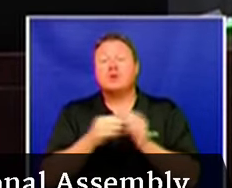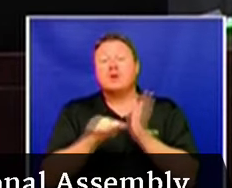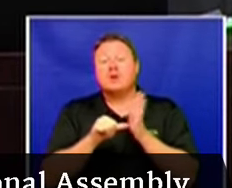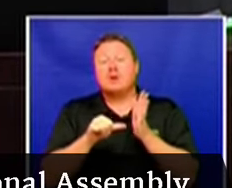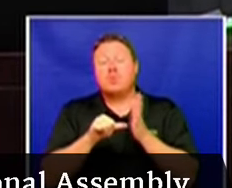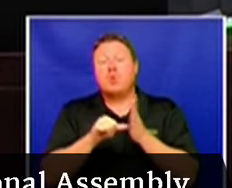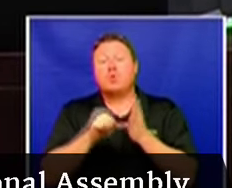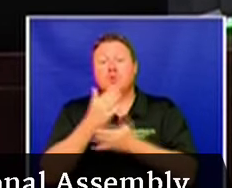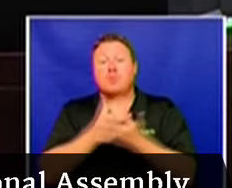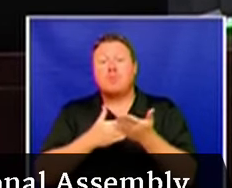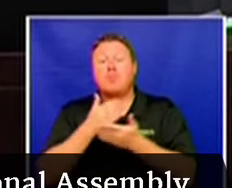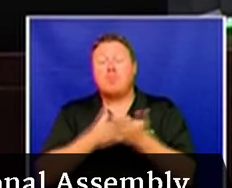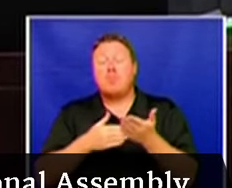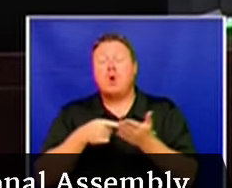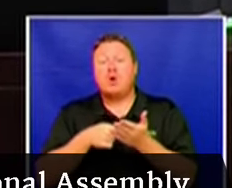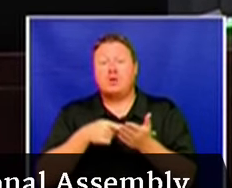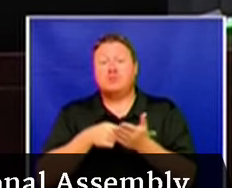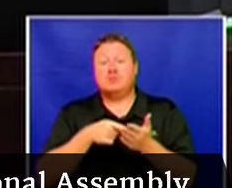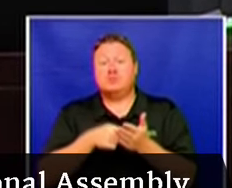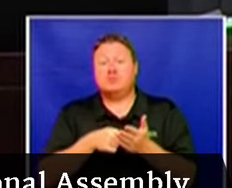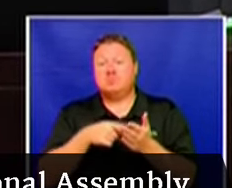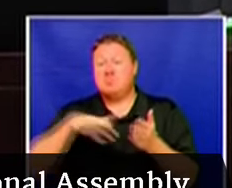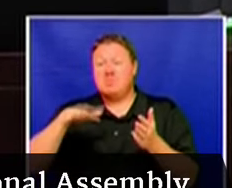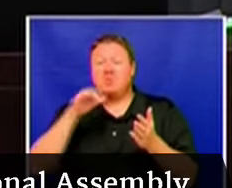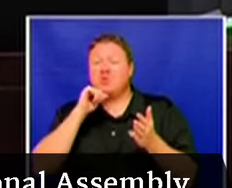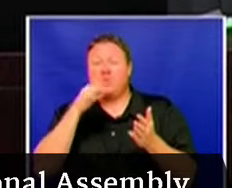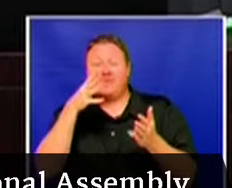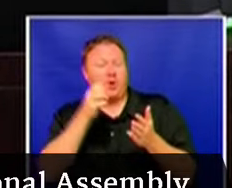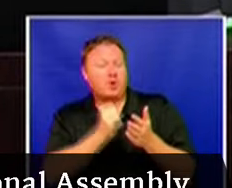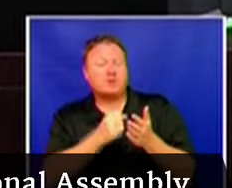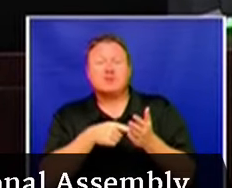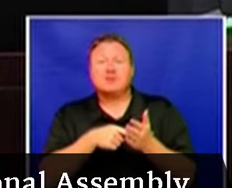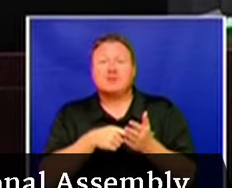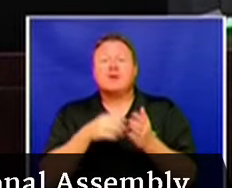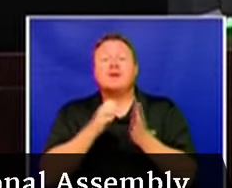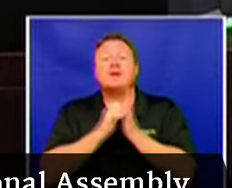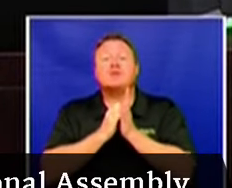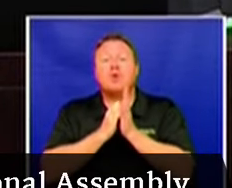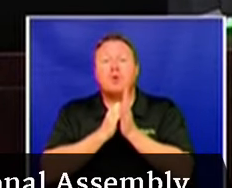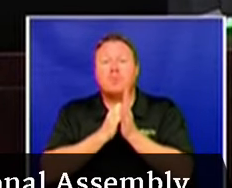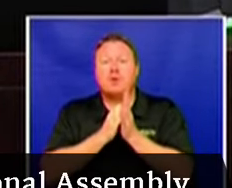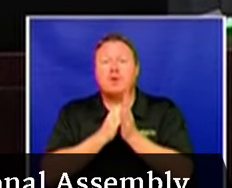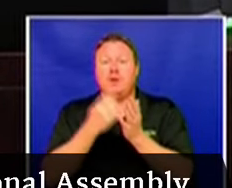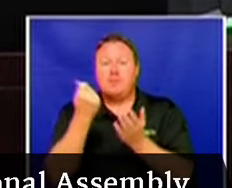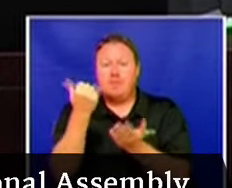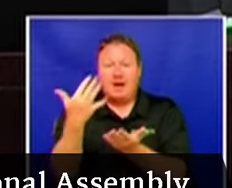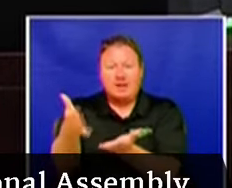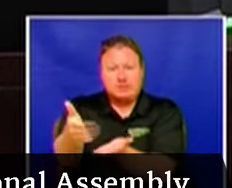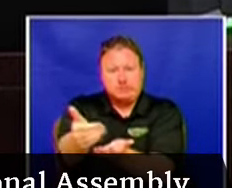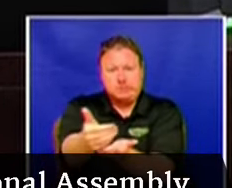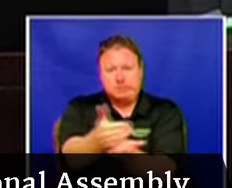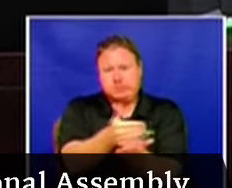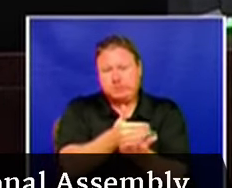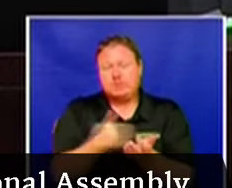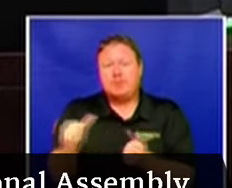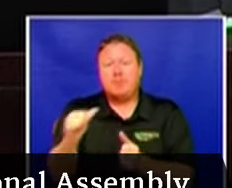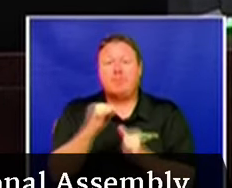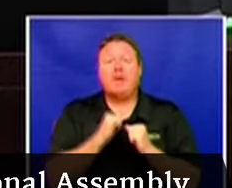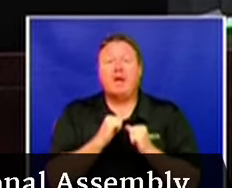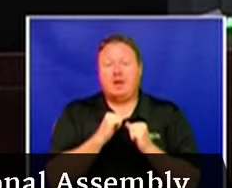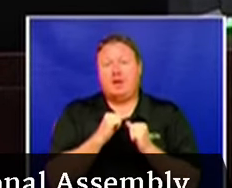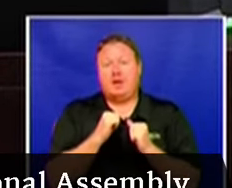don't often pay attention to. For instance, the recovery of monies that that were